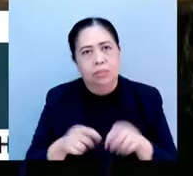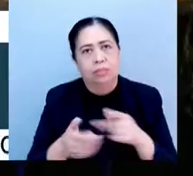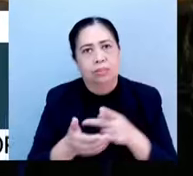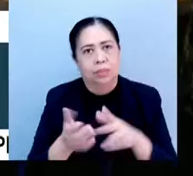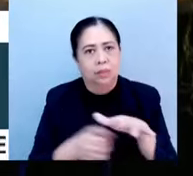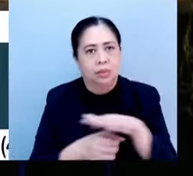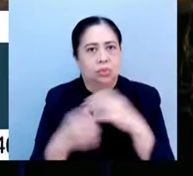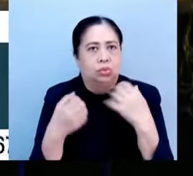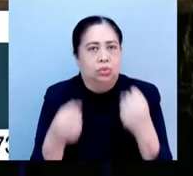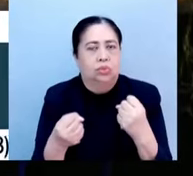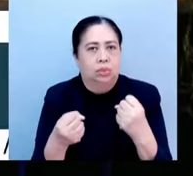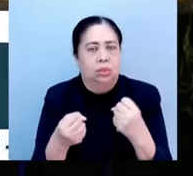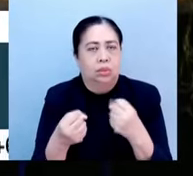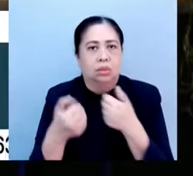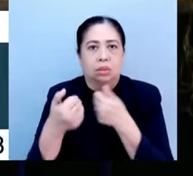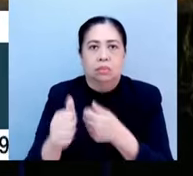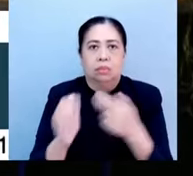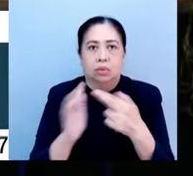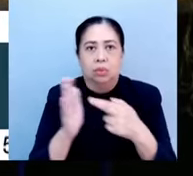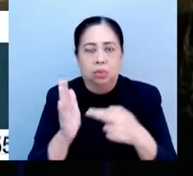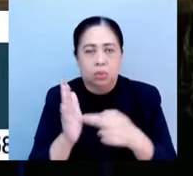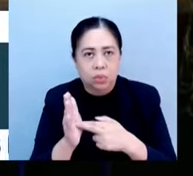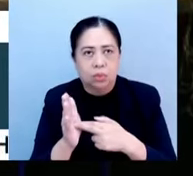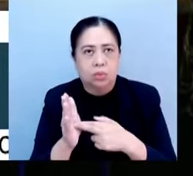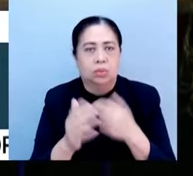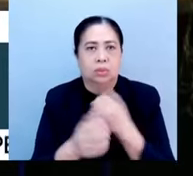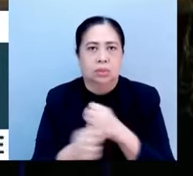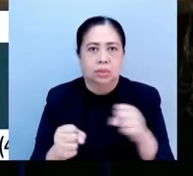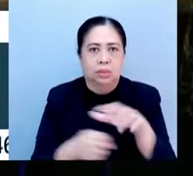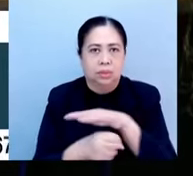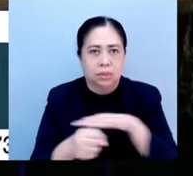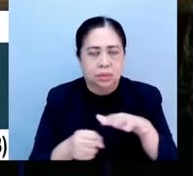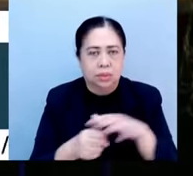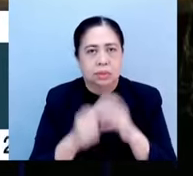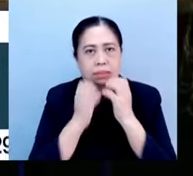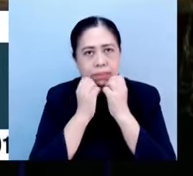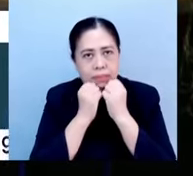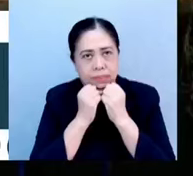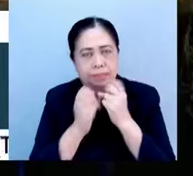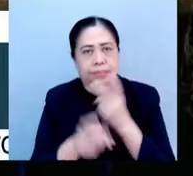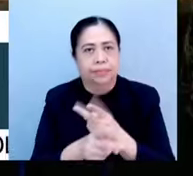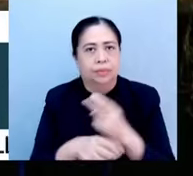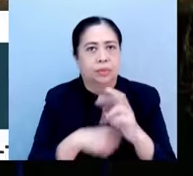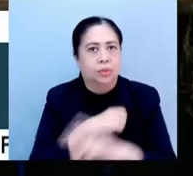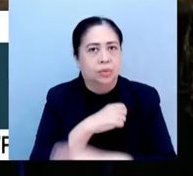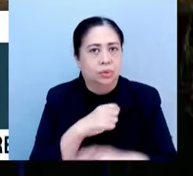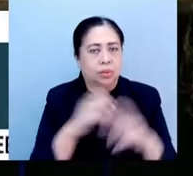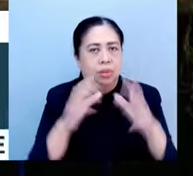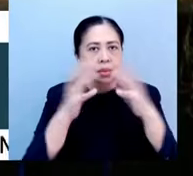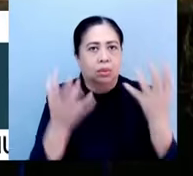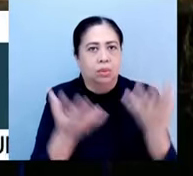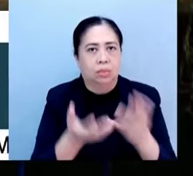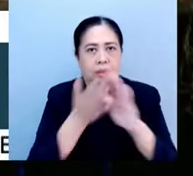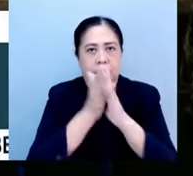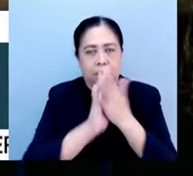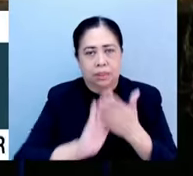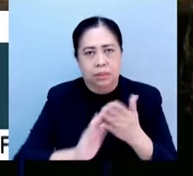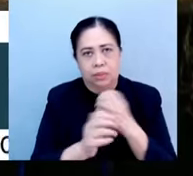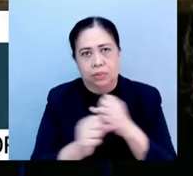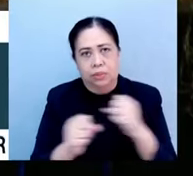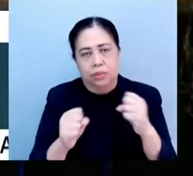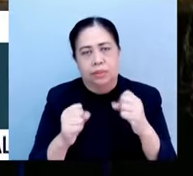strengthen the rules-based security architecture and preserve regional and global peace, security, and